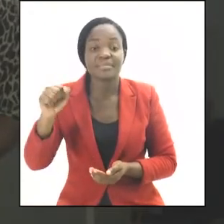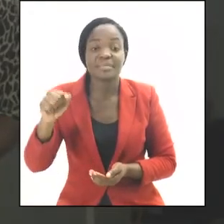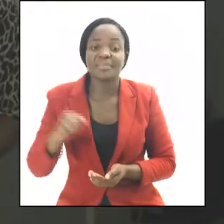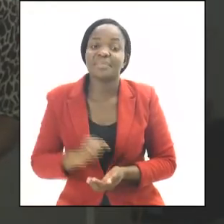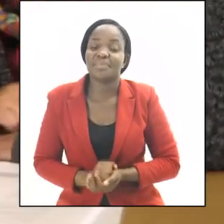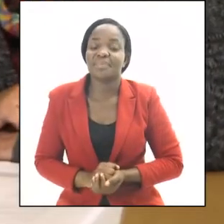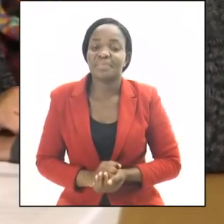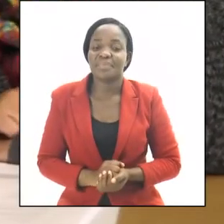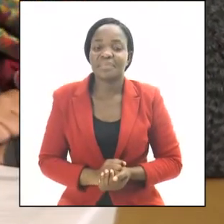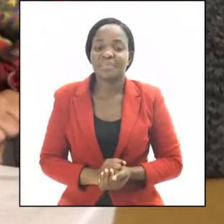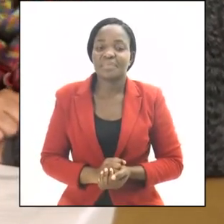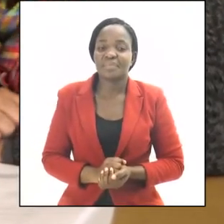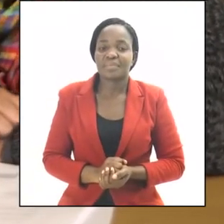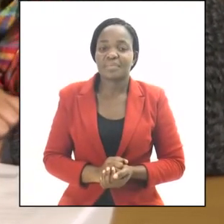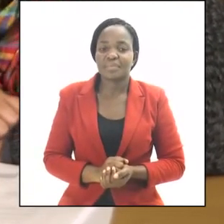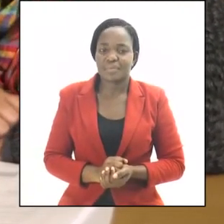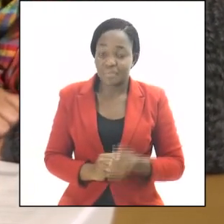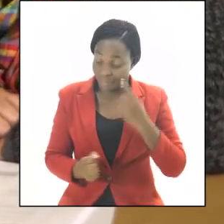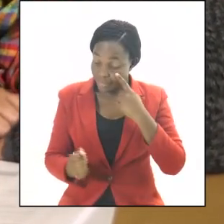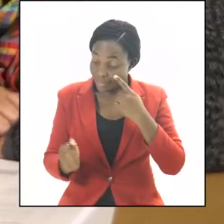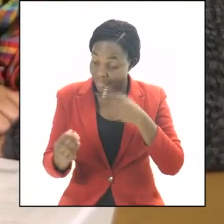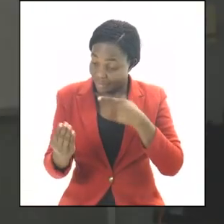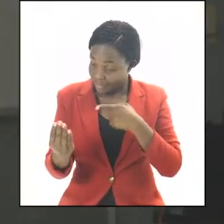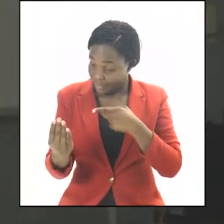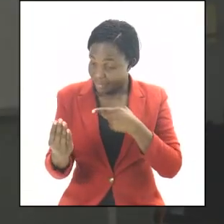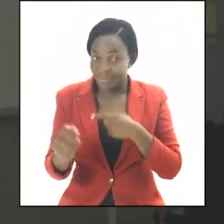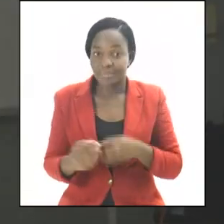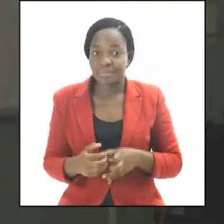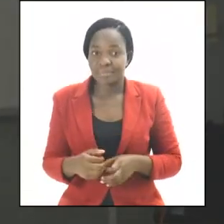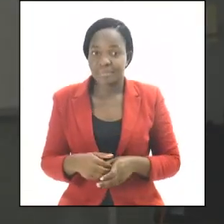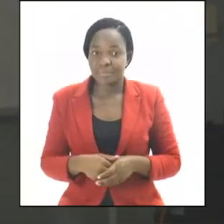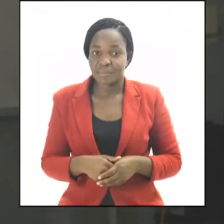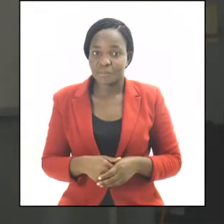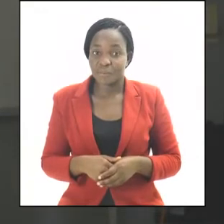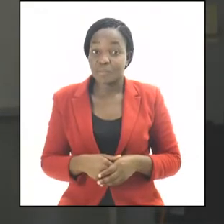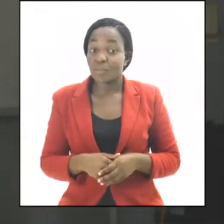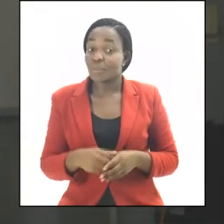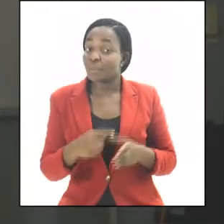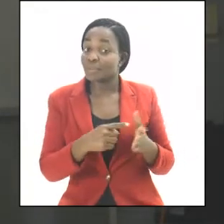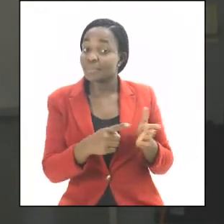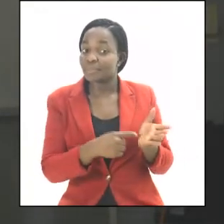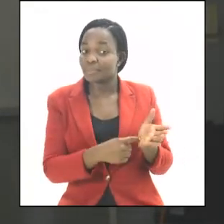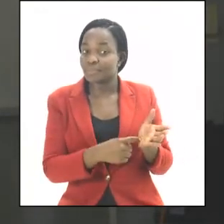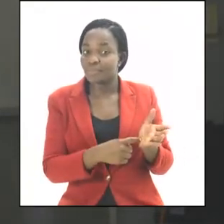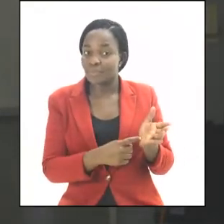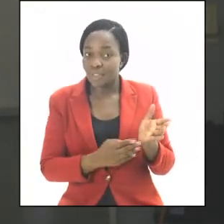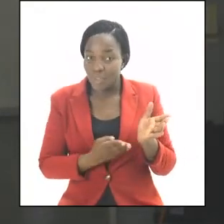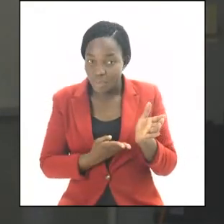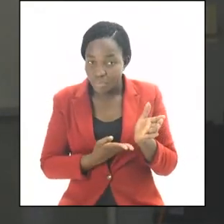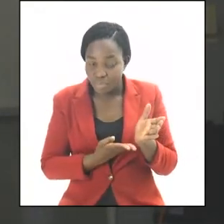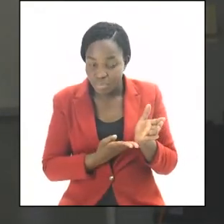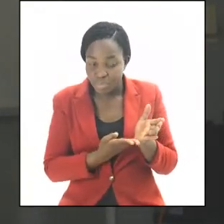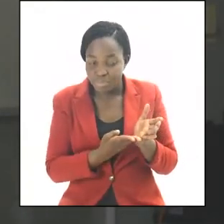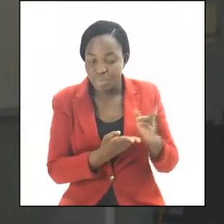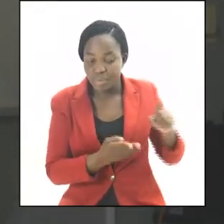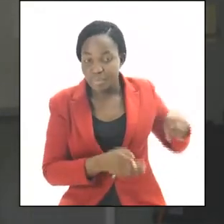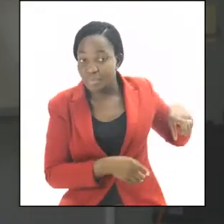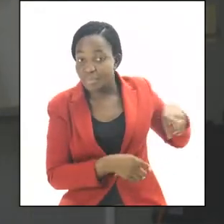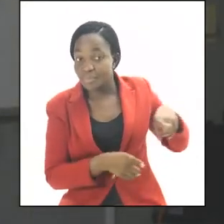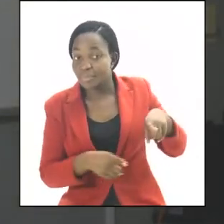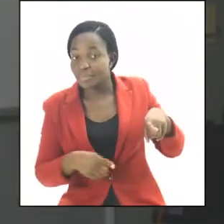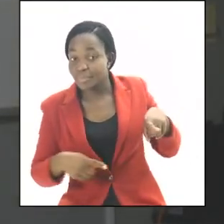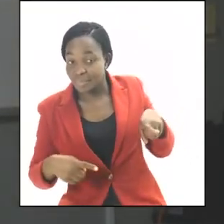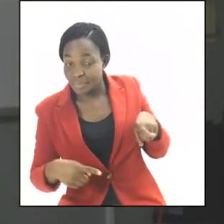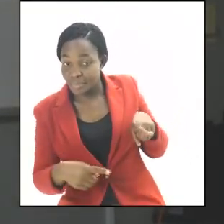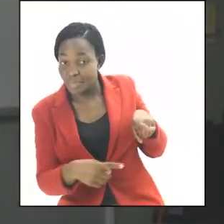Yes. Have a look at it. You see the baseline here runs parallel to the top line, and the